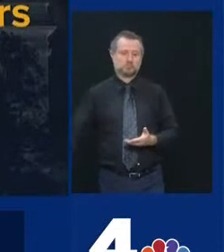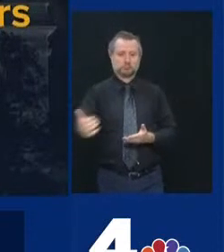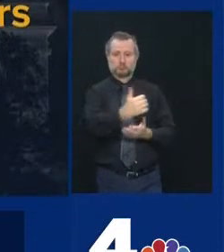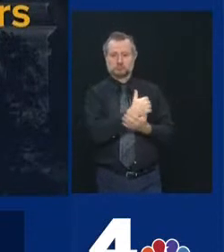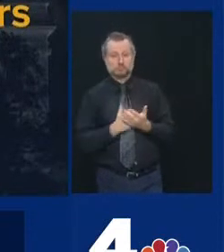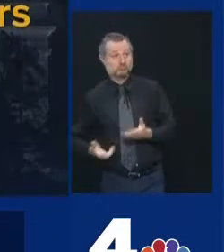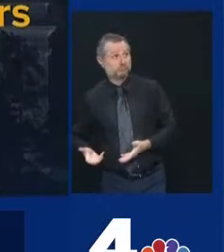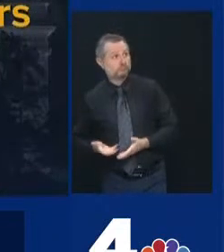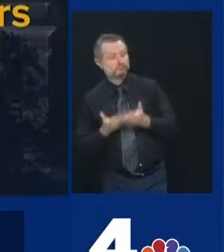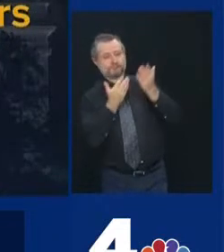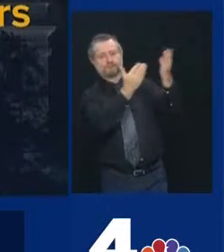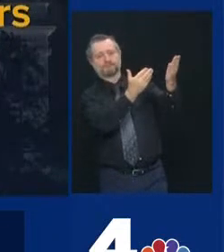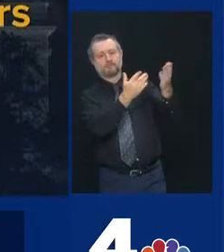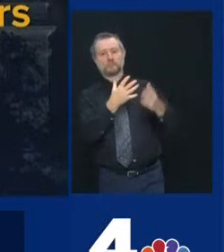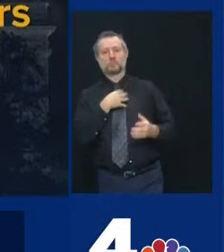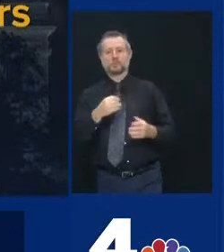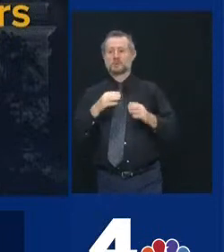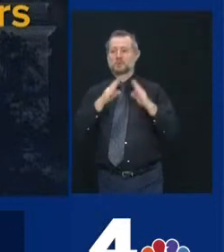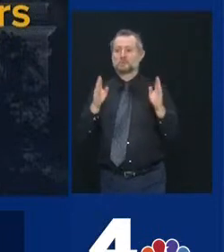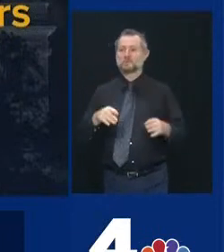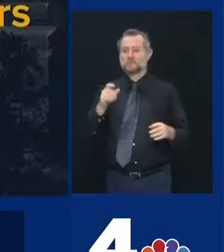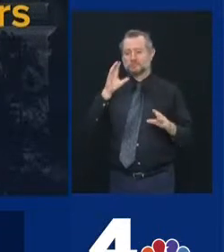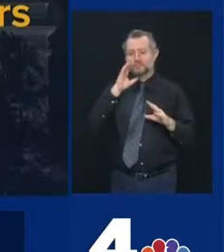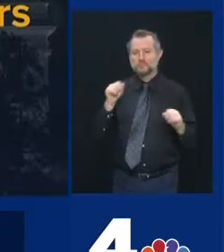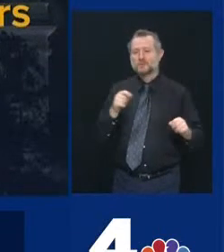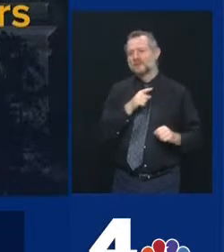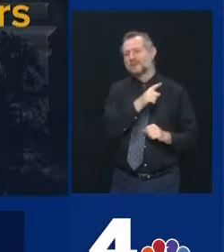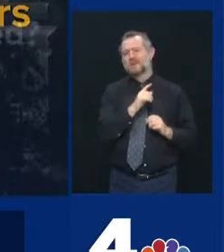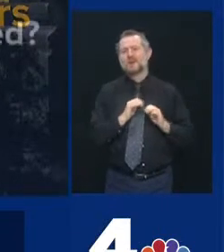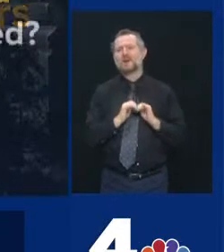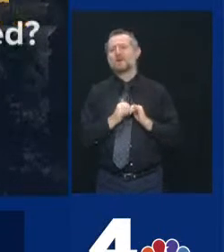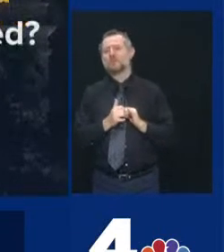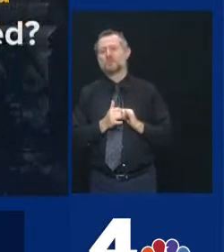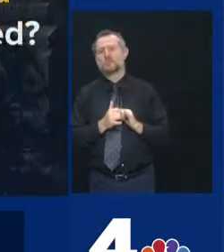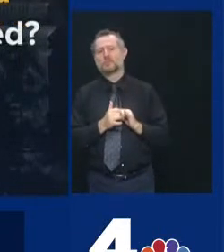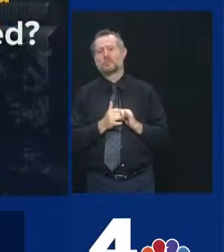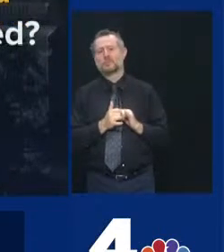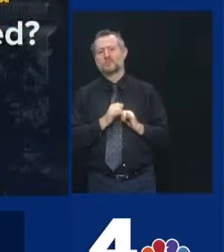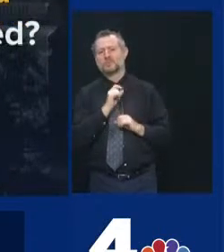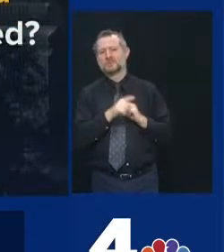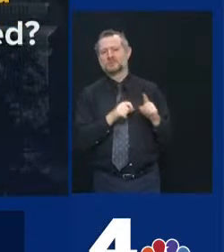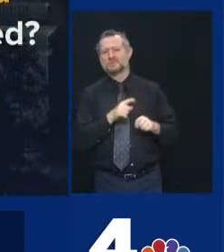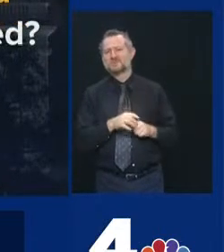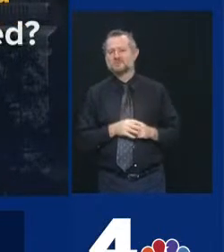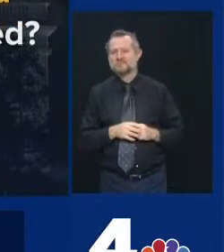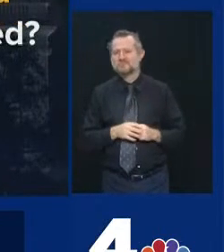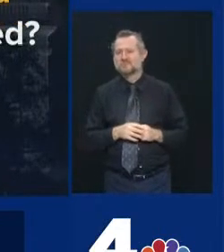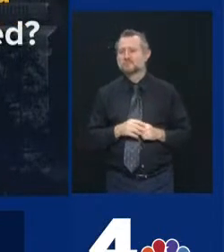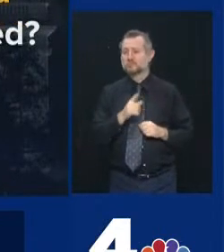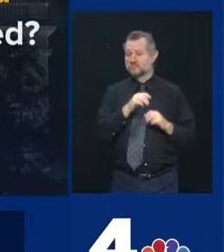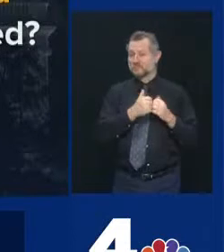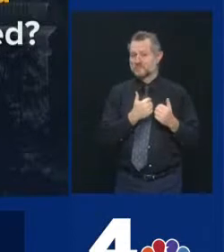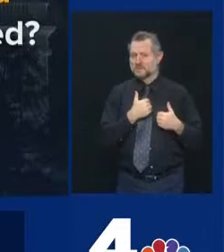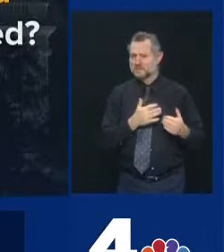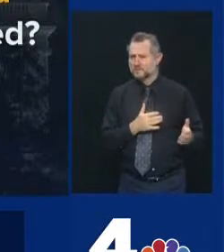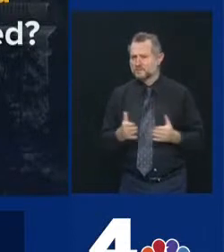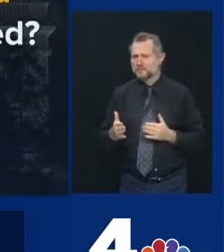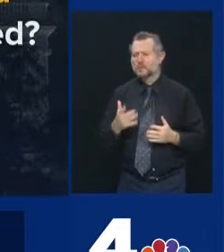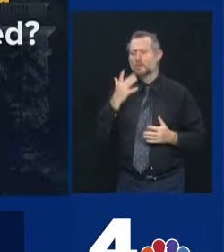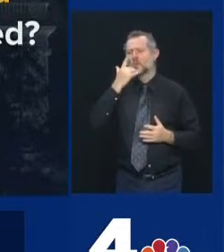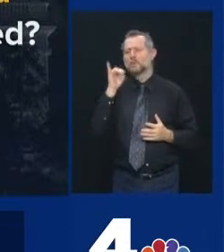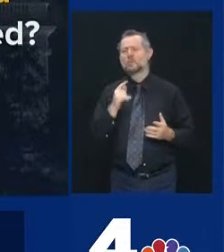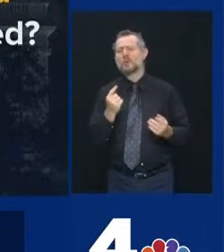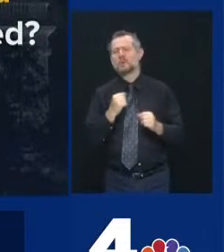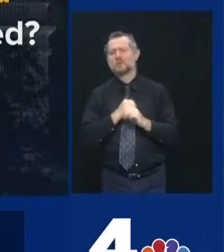how does this work? We understand the concept, but how does it work? Some of the